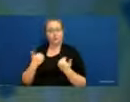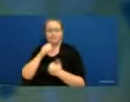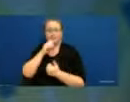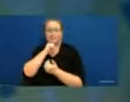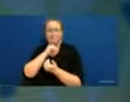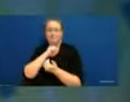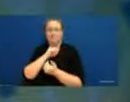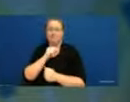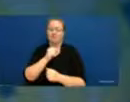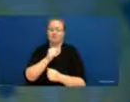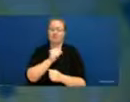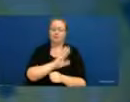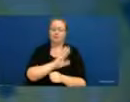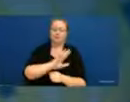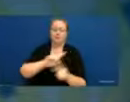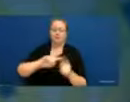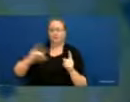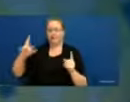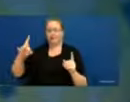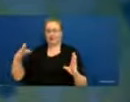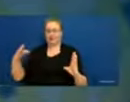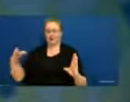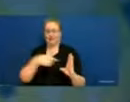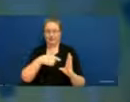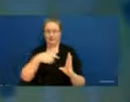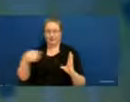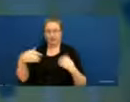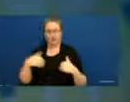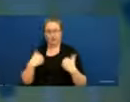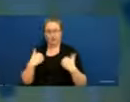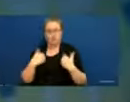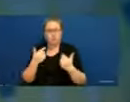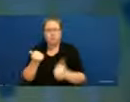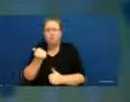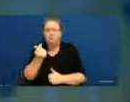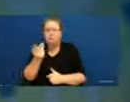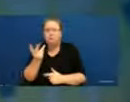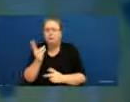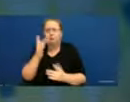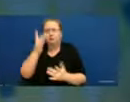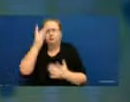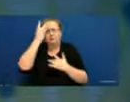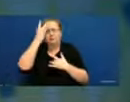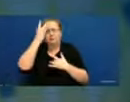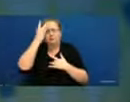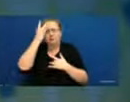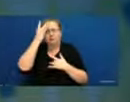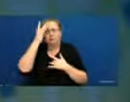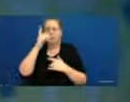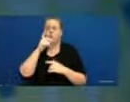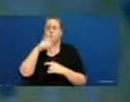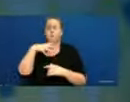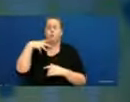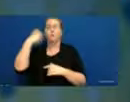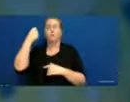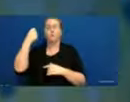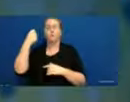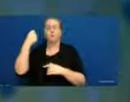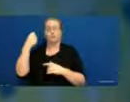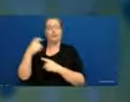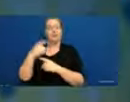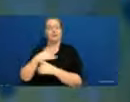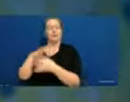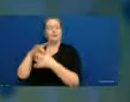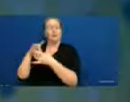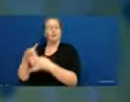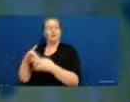transmissions or exposure events that lead to cases from schools or daycares. And we do still see in the older